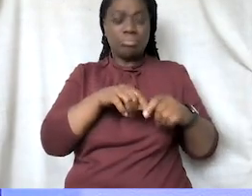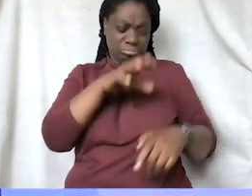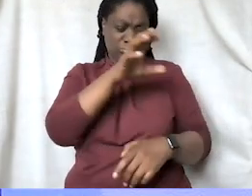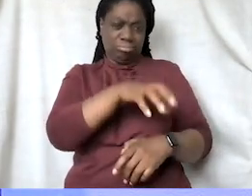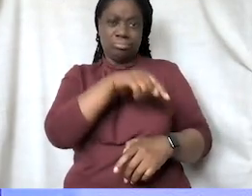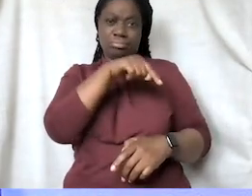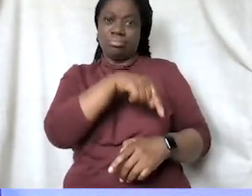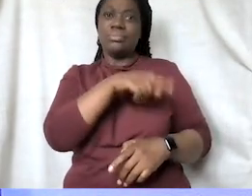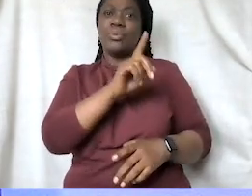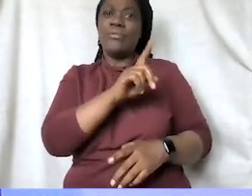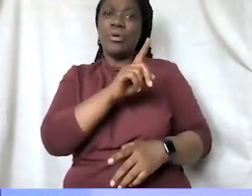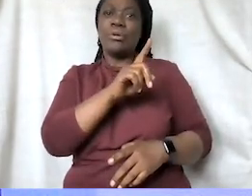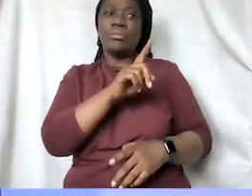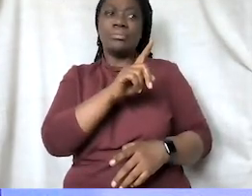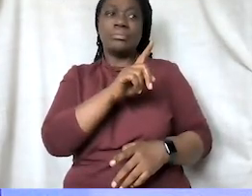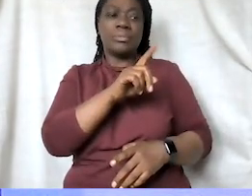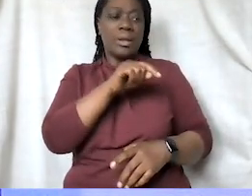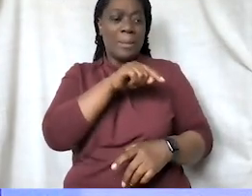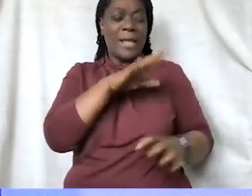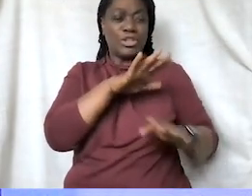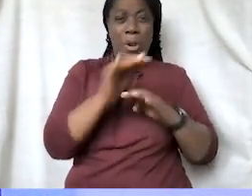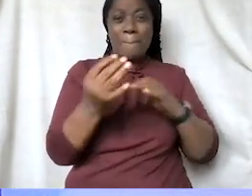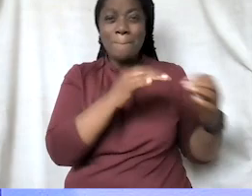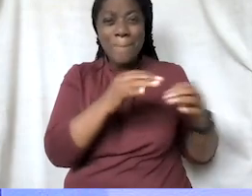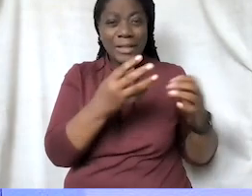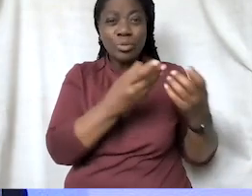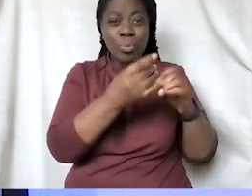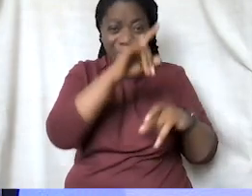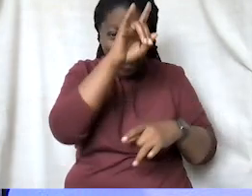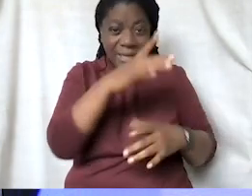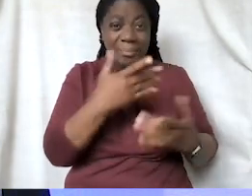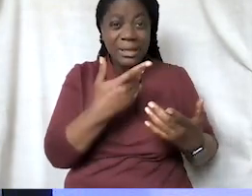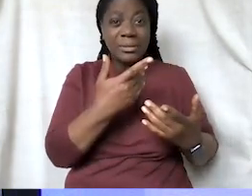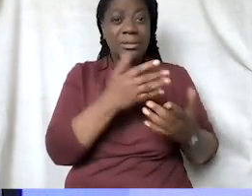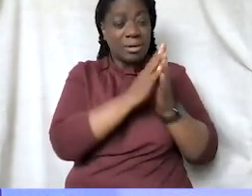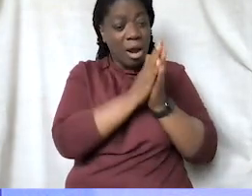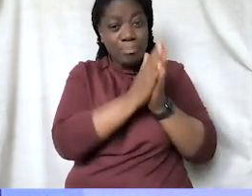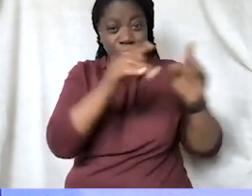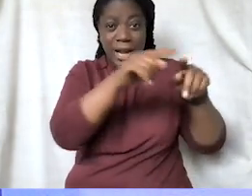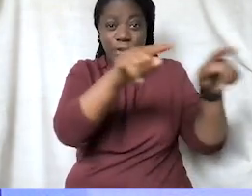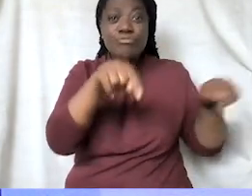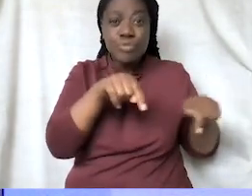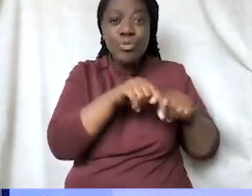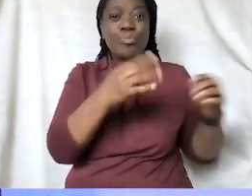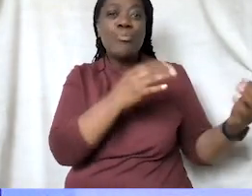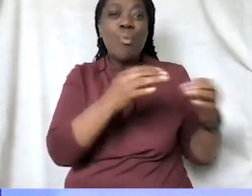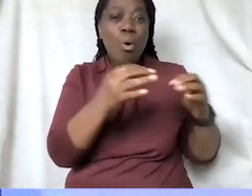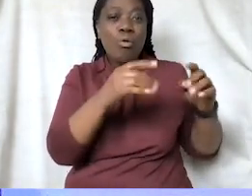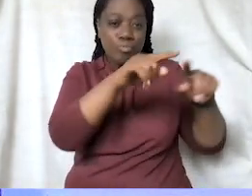where you can go to battle with the enemy. Tonight, brothers and